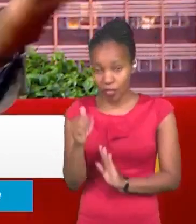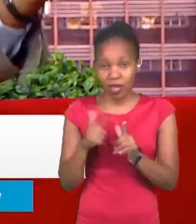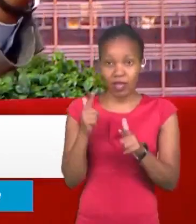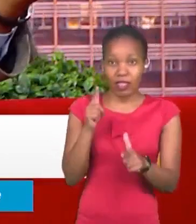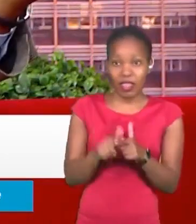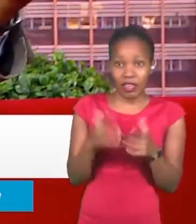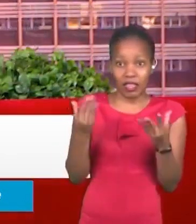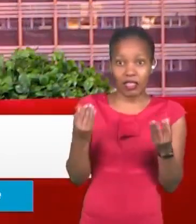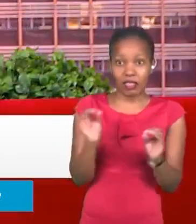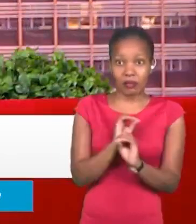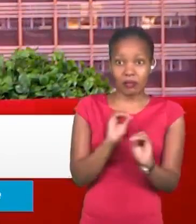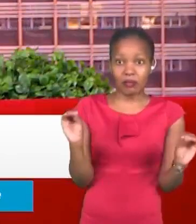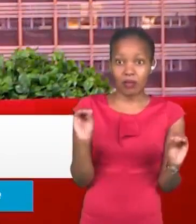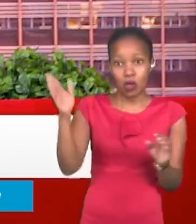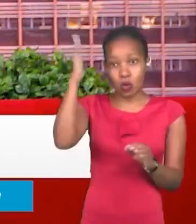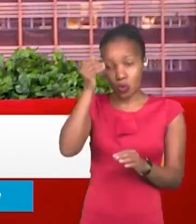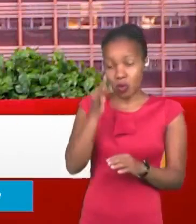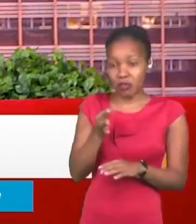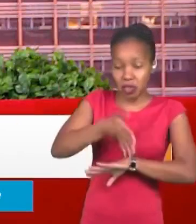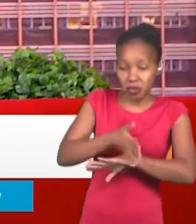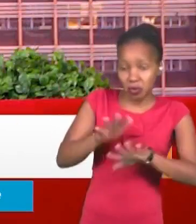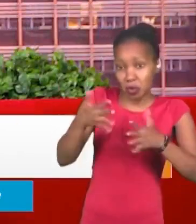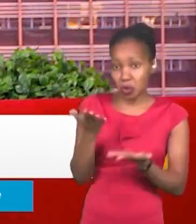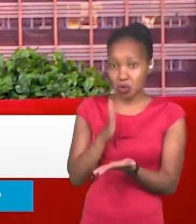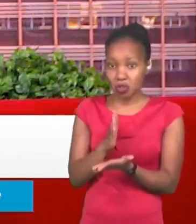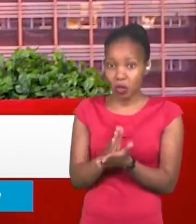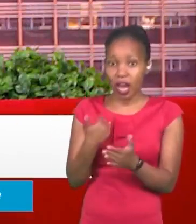not be easy to detect that false testimony. Wow. So there